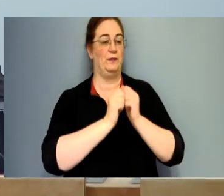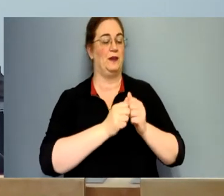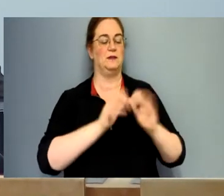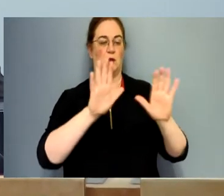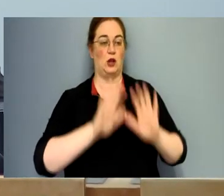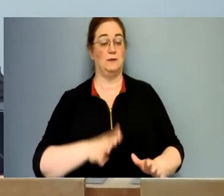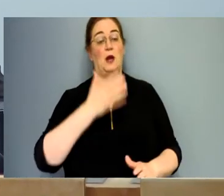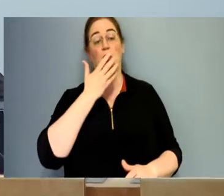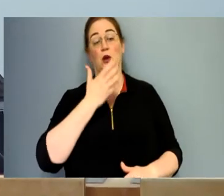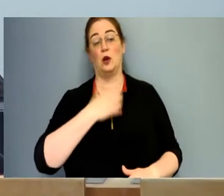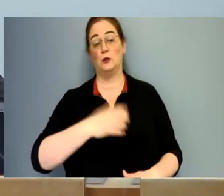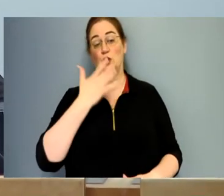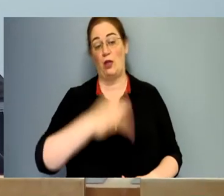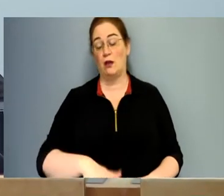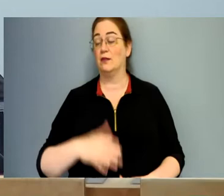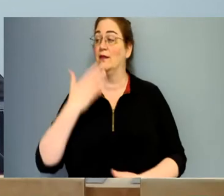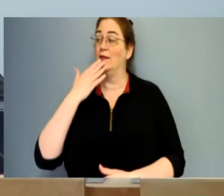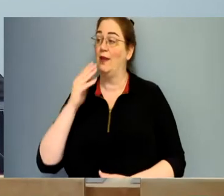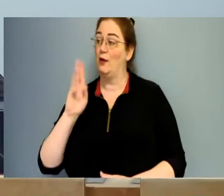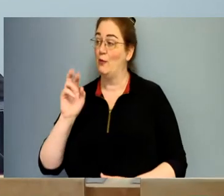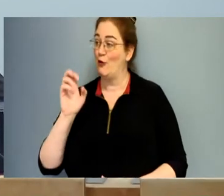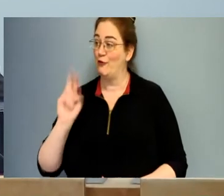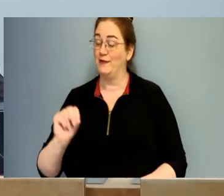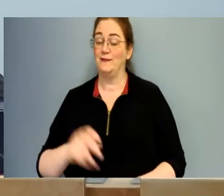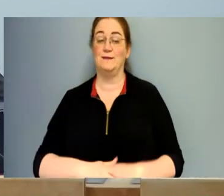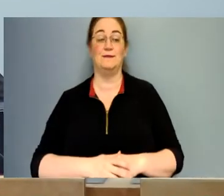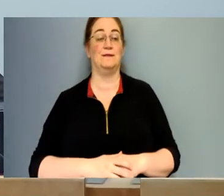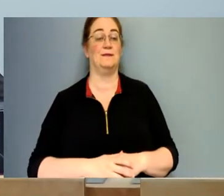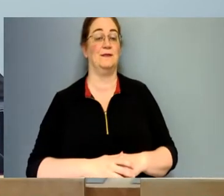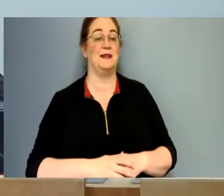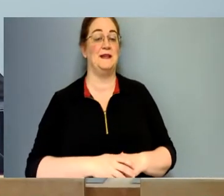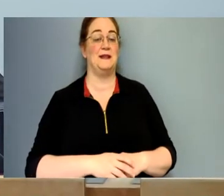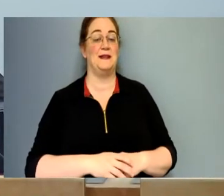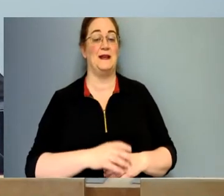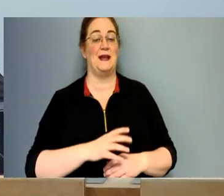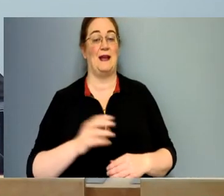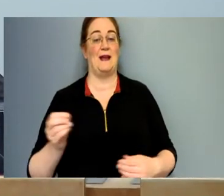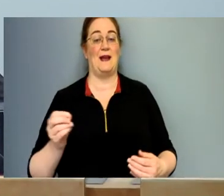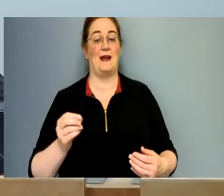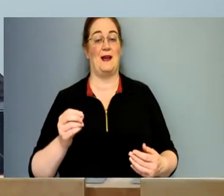luck. Thank you, Maureen. And